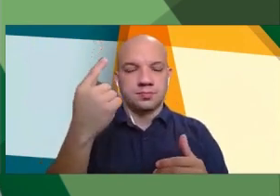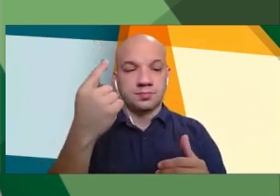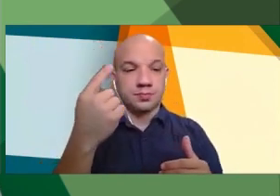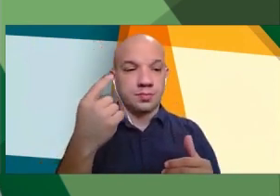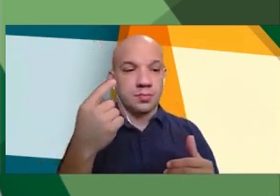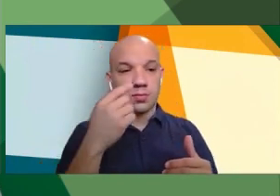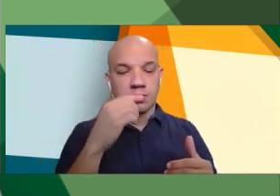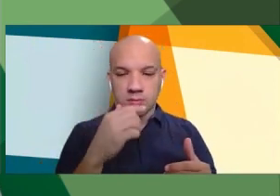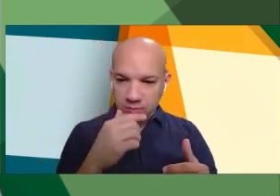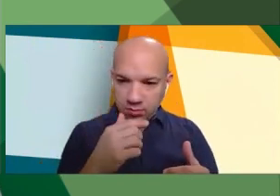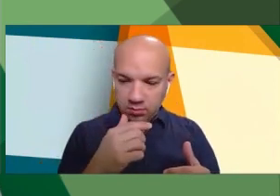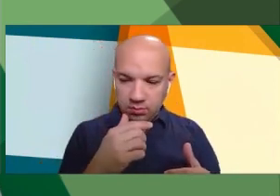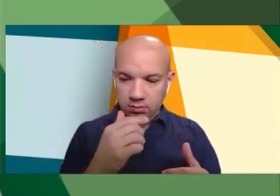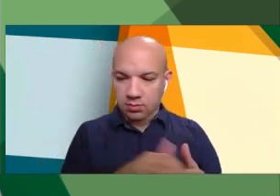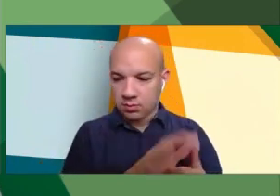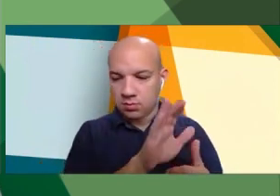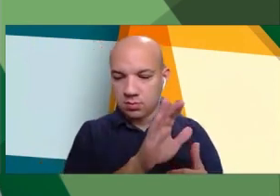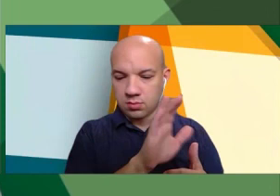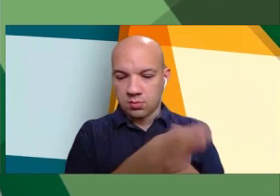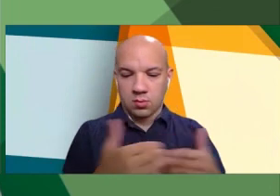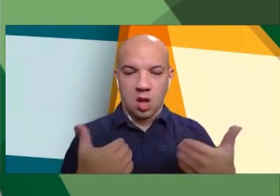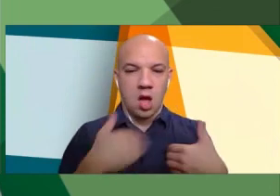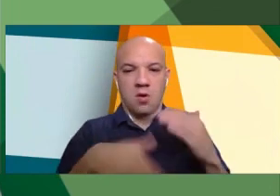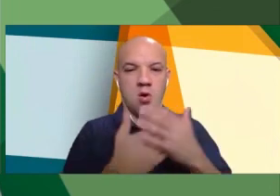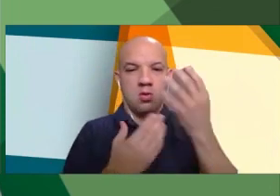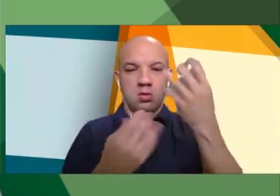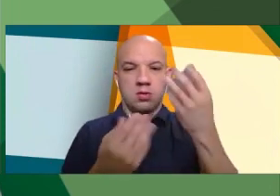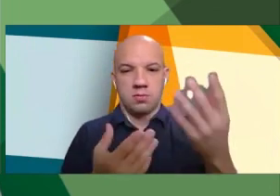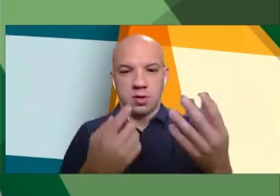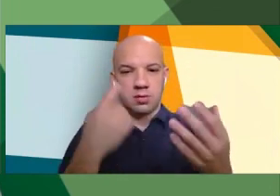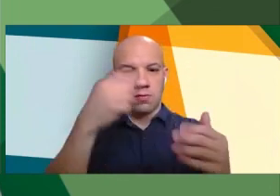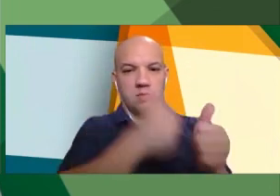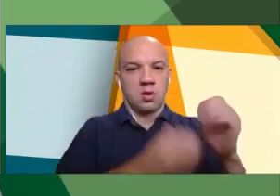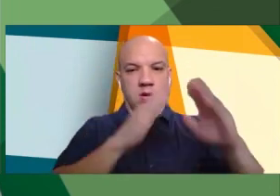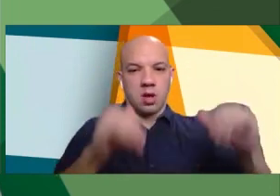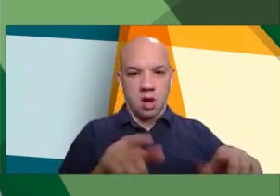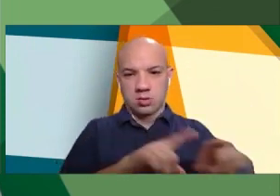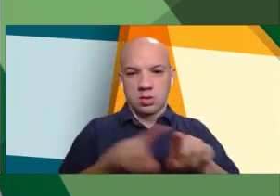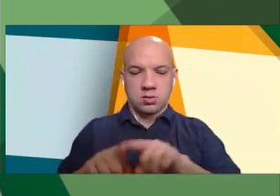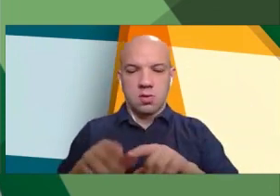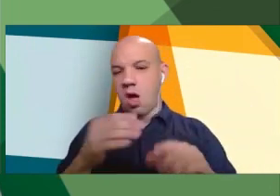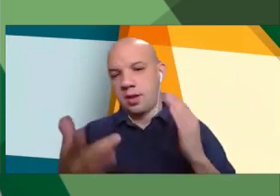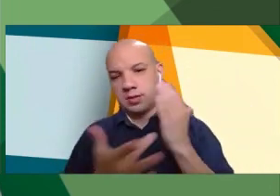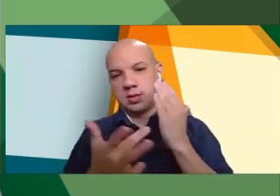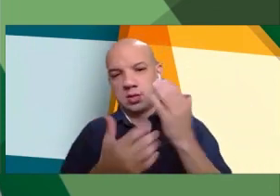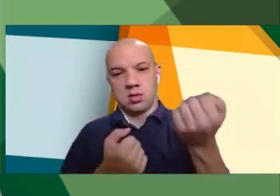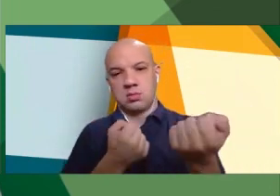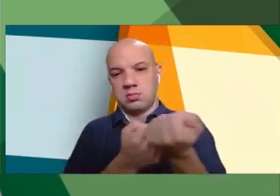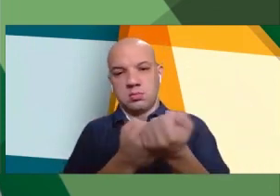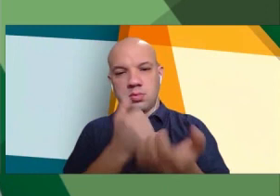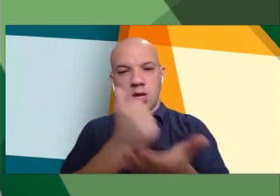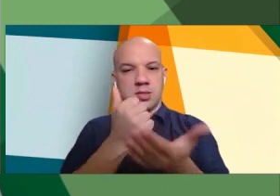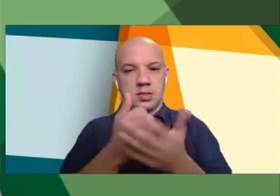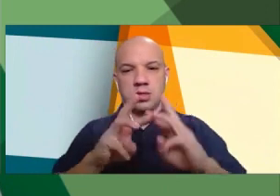provide the information for fair housing as well, and obviously the technical assistant workshop that we're going